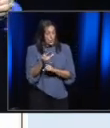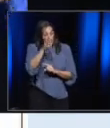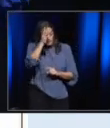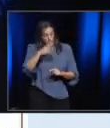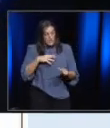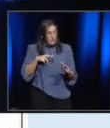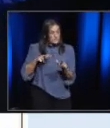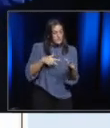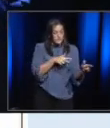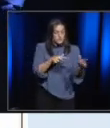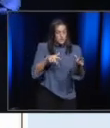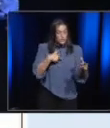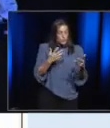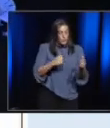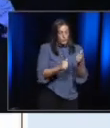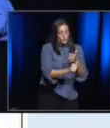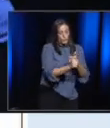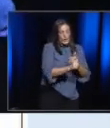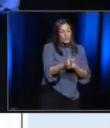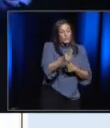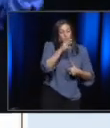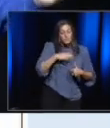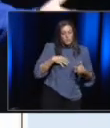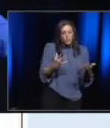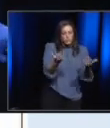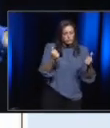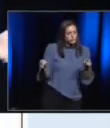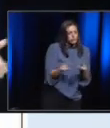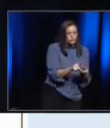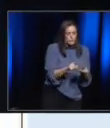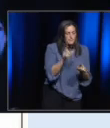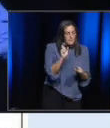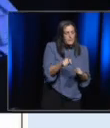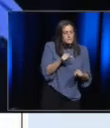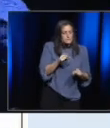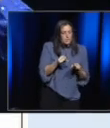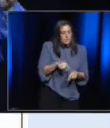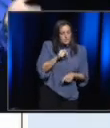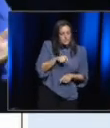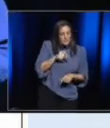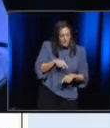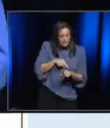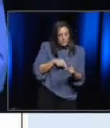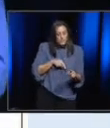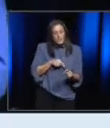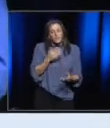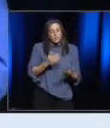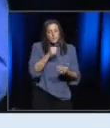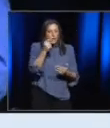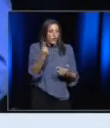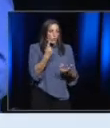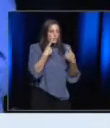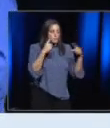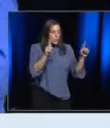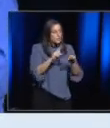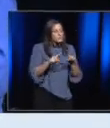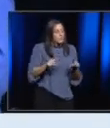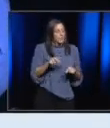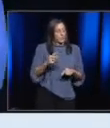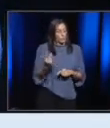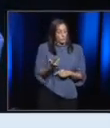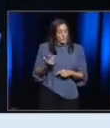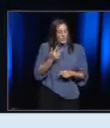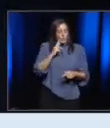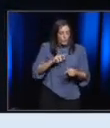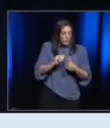threaten your female, pop, pop, pop, pop, pop. Well, you're also letting everybody else know that you have a female. Maybe not always a good idea.